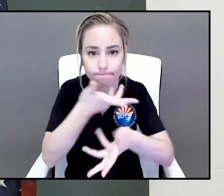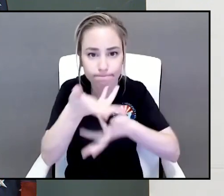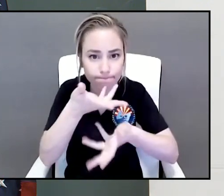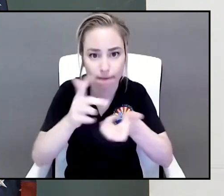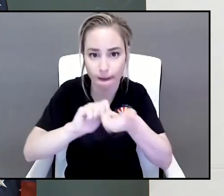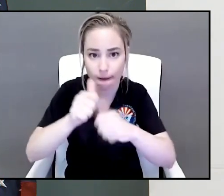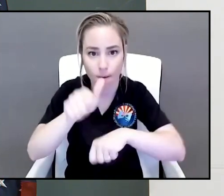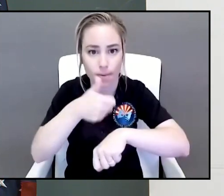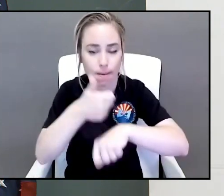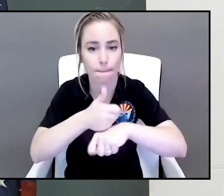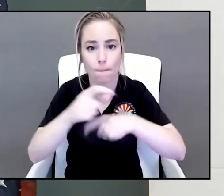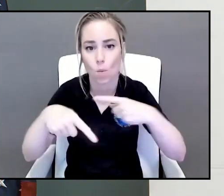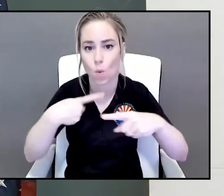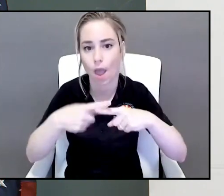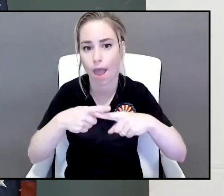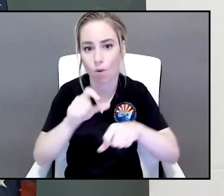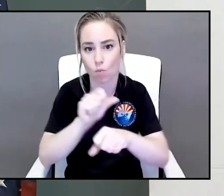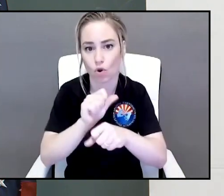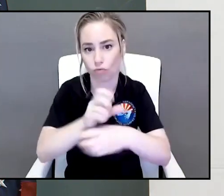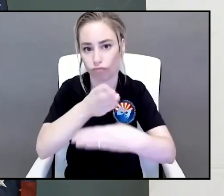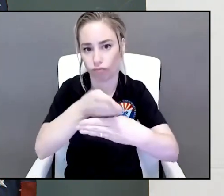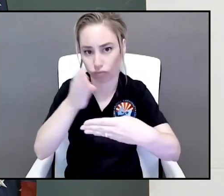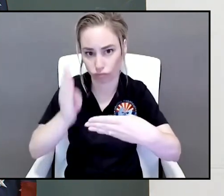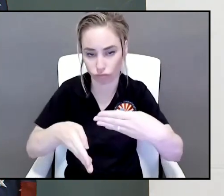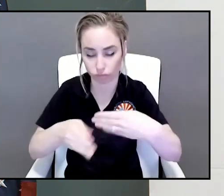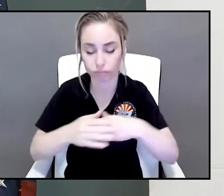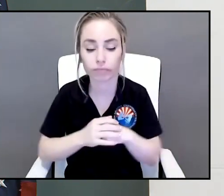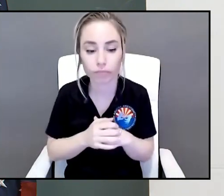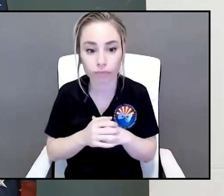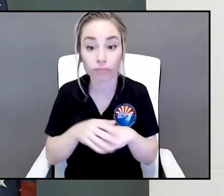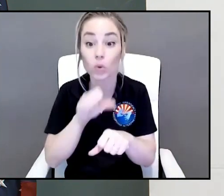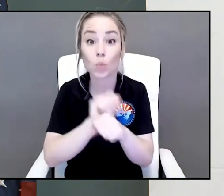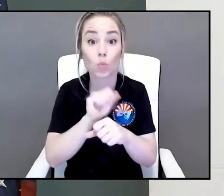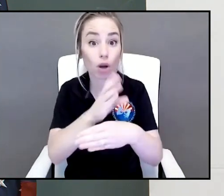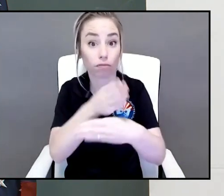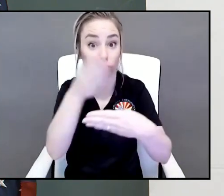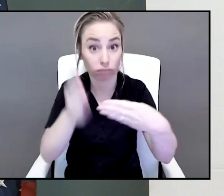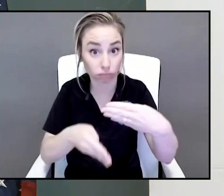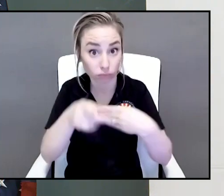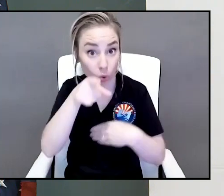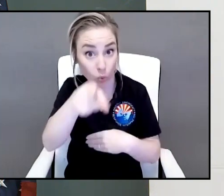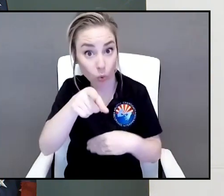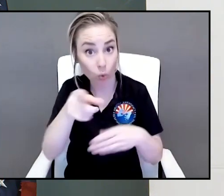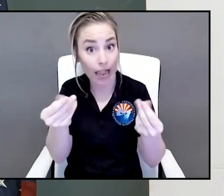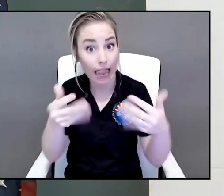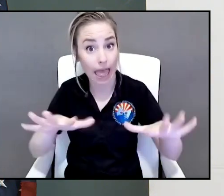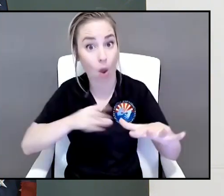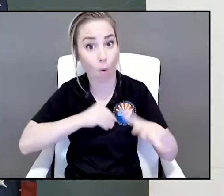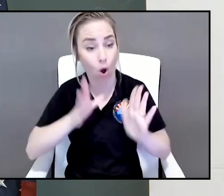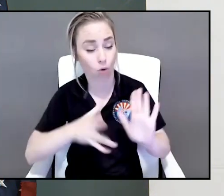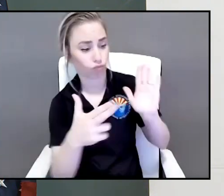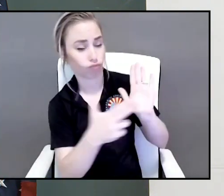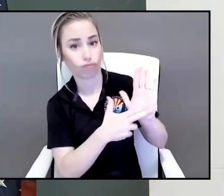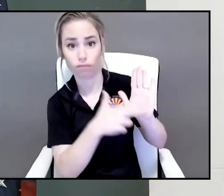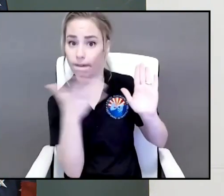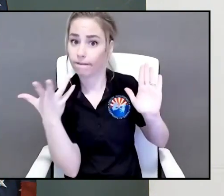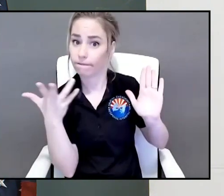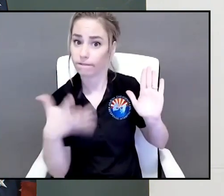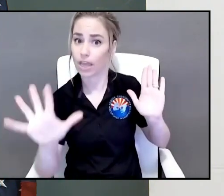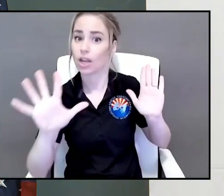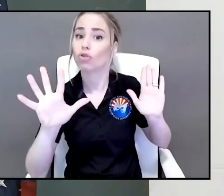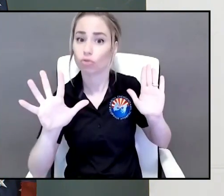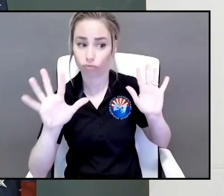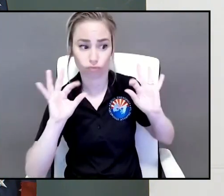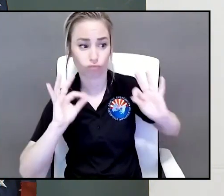done. Once that's that work is completed and the landowner signs off on that we get everything done,